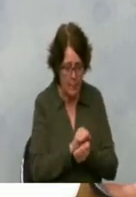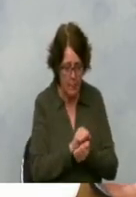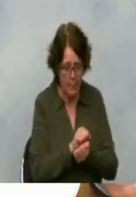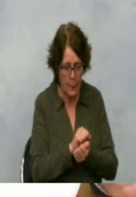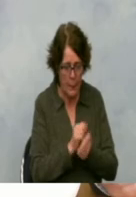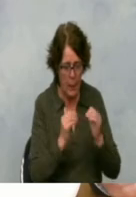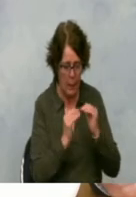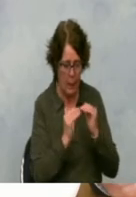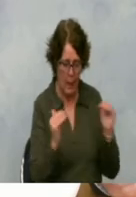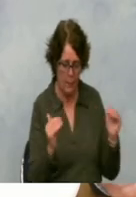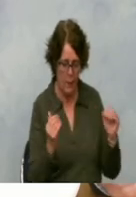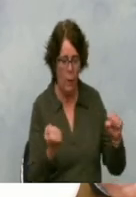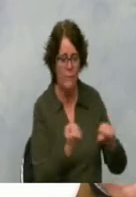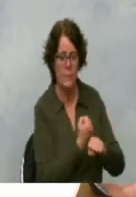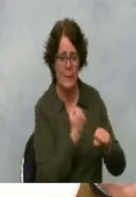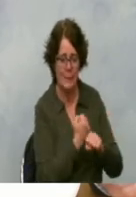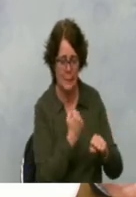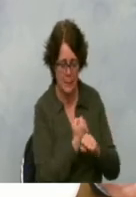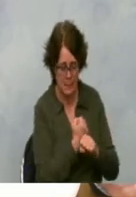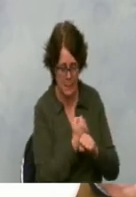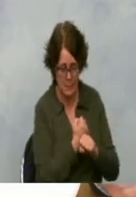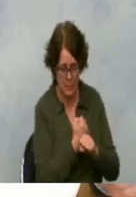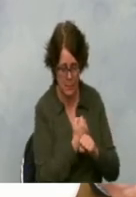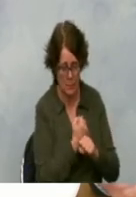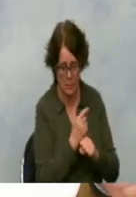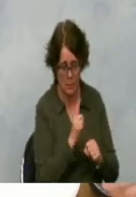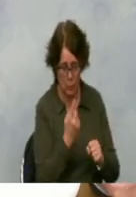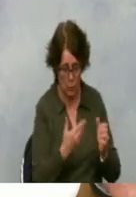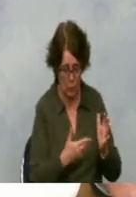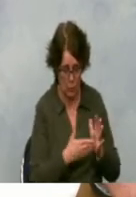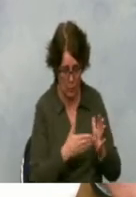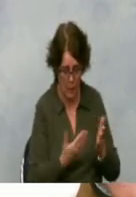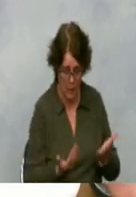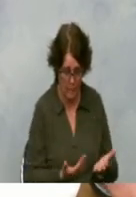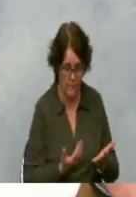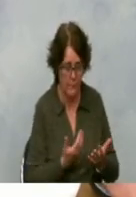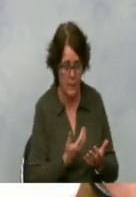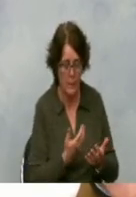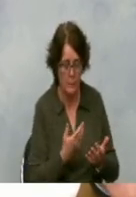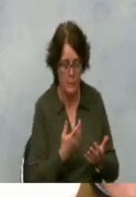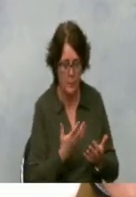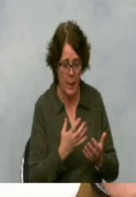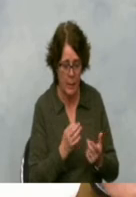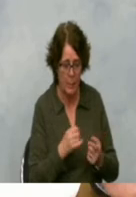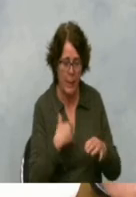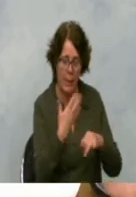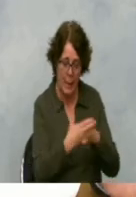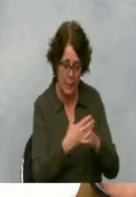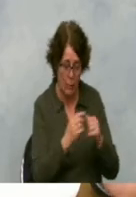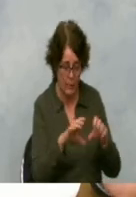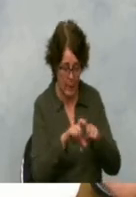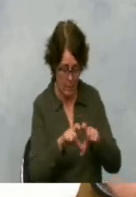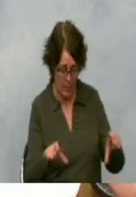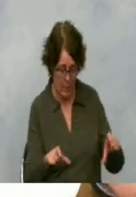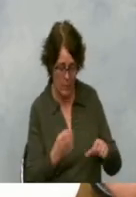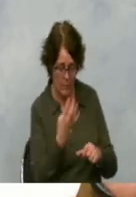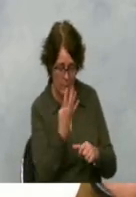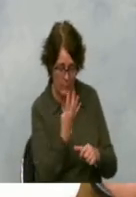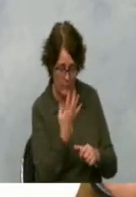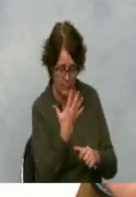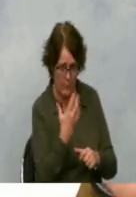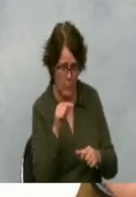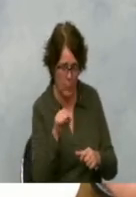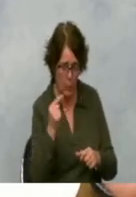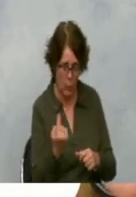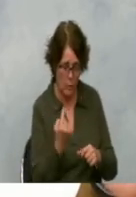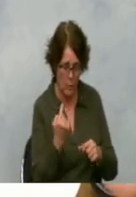a level of maintenance the assets that we've currently got. And the point that's been made there at the end of that paragraph 5.1,